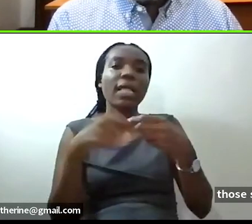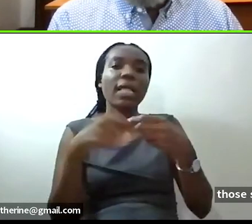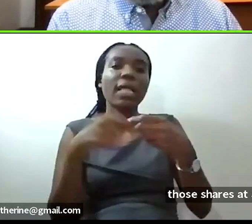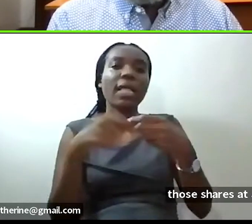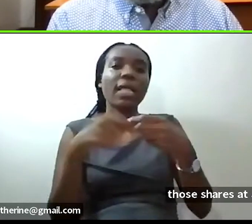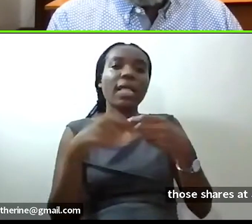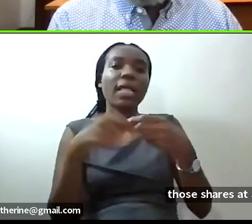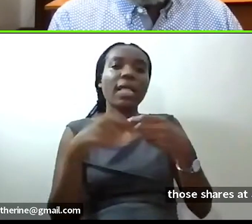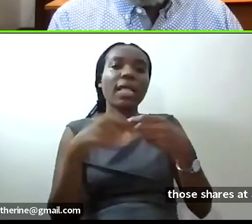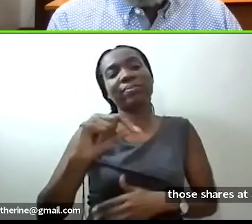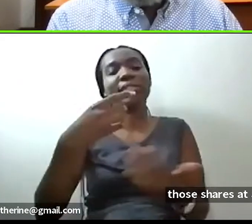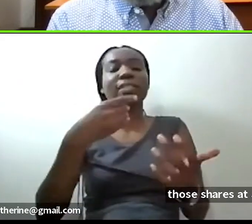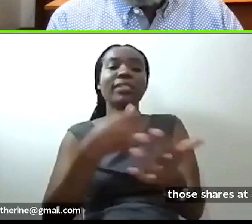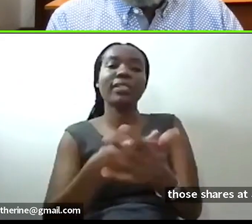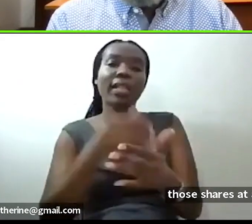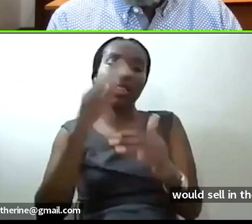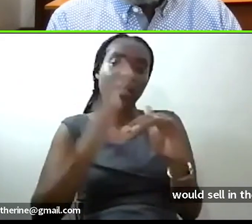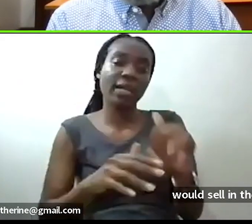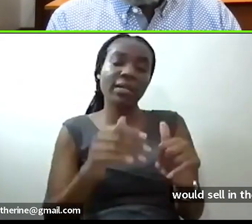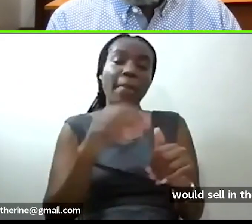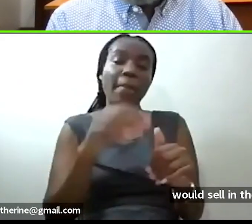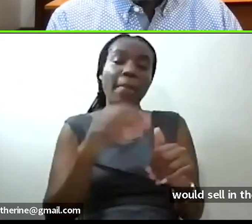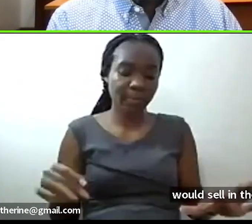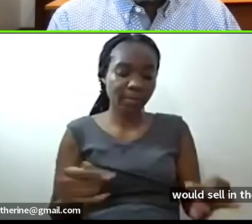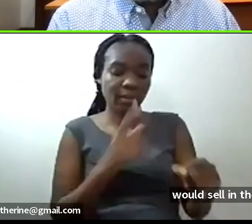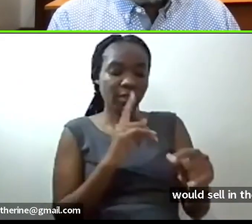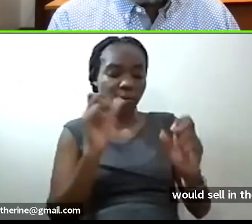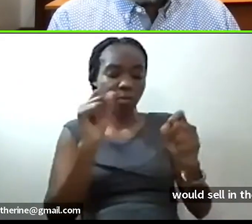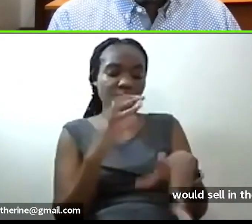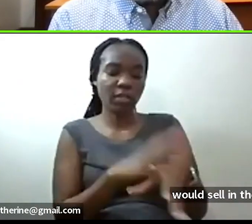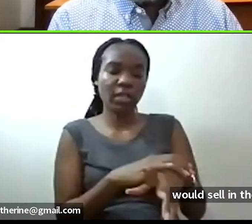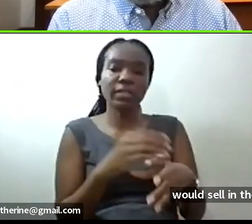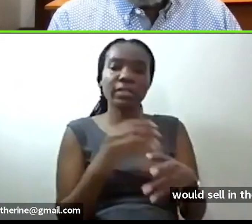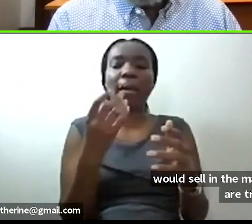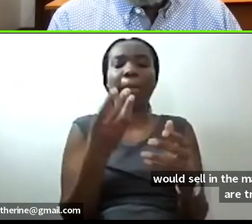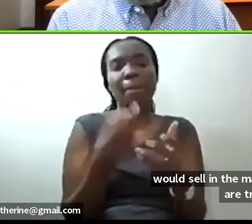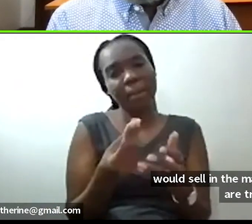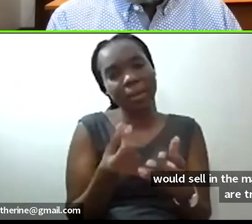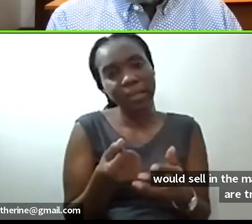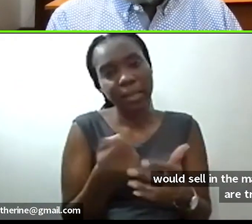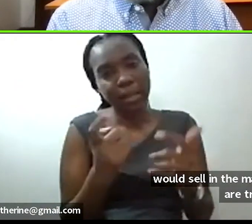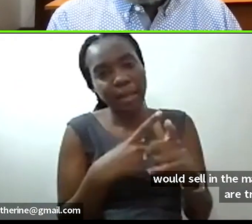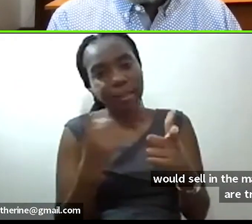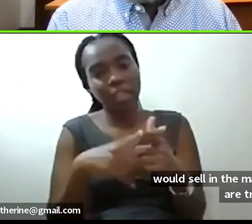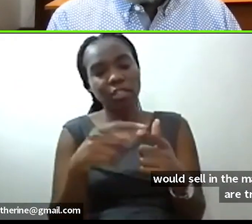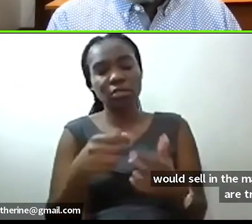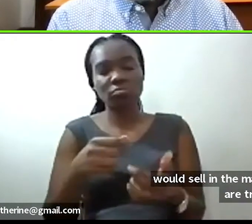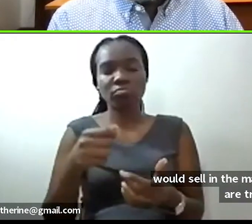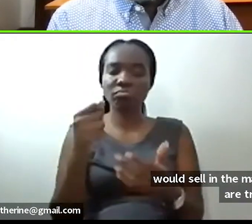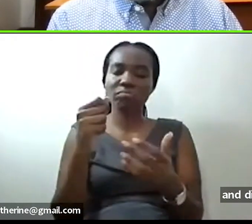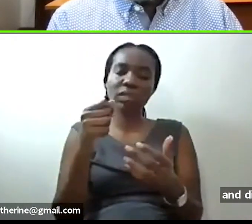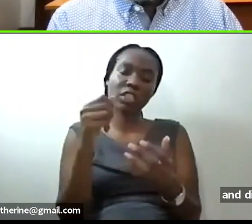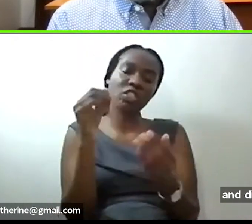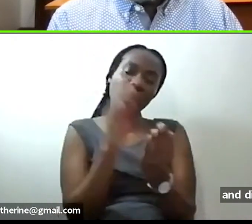they get the price which shares are trading in the stock exchange and discount that and sell to you. That privilege